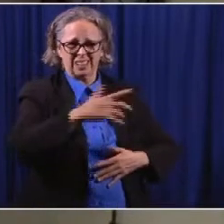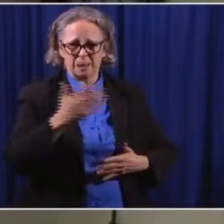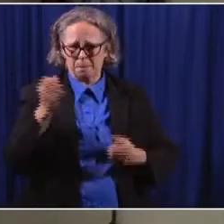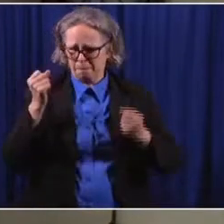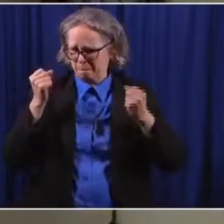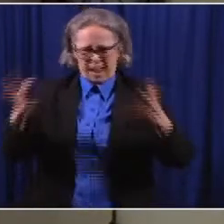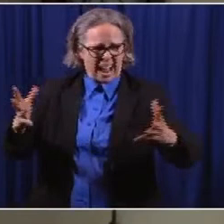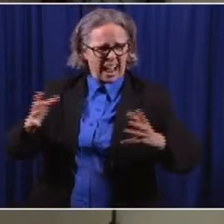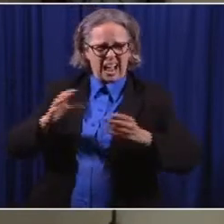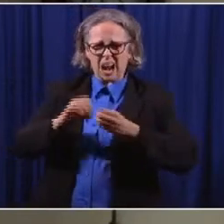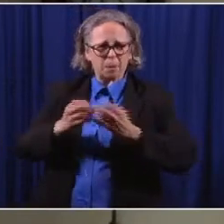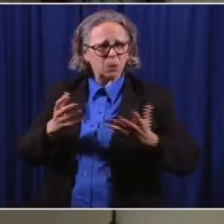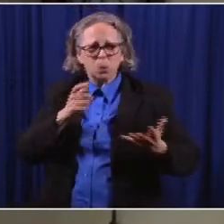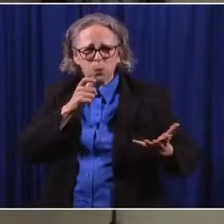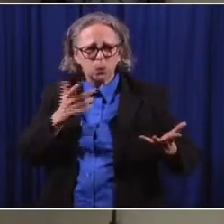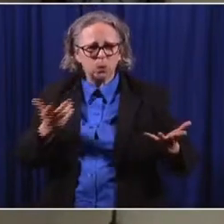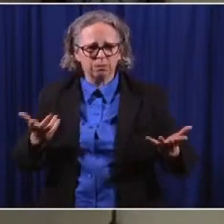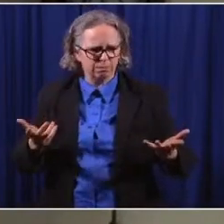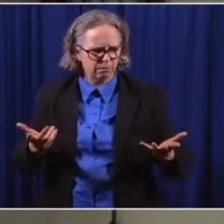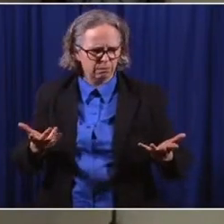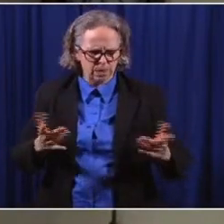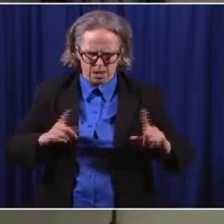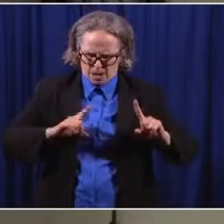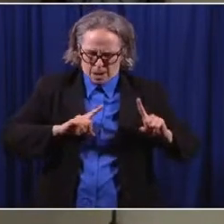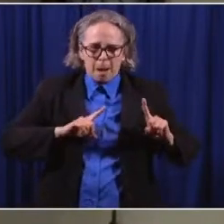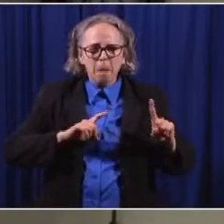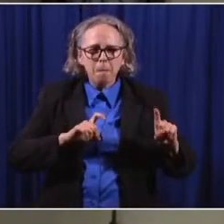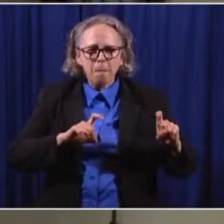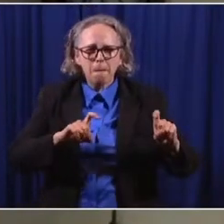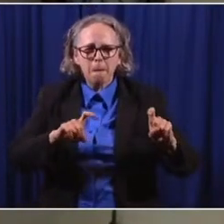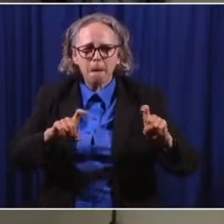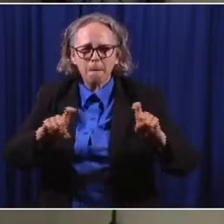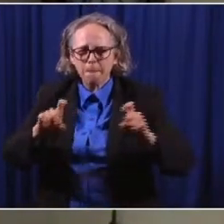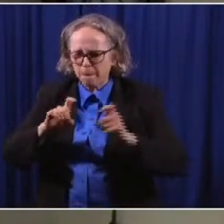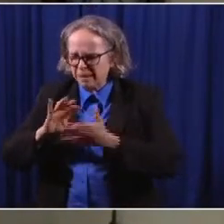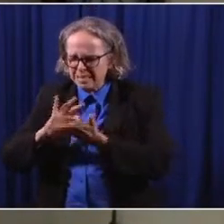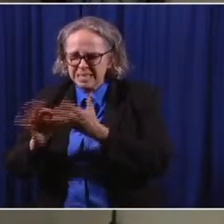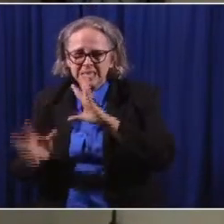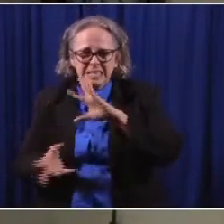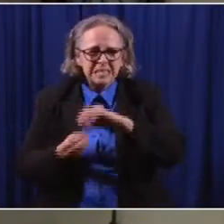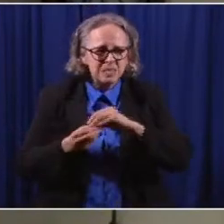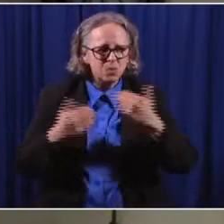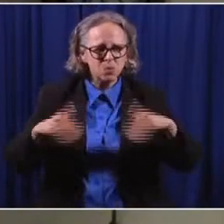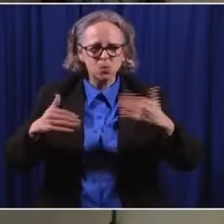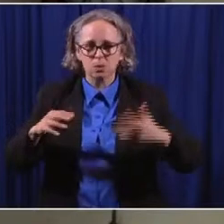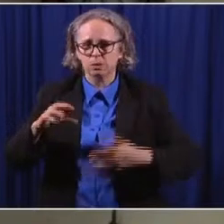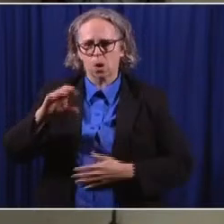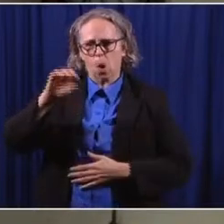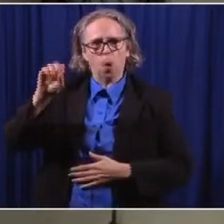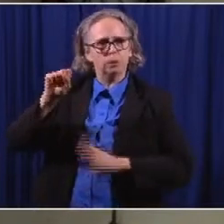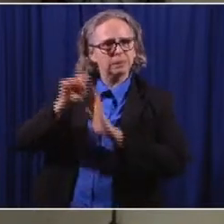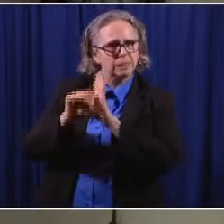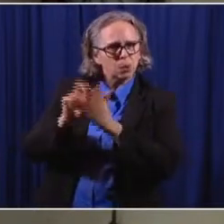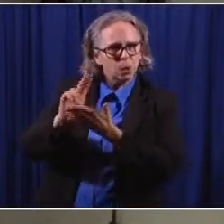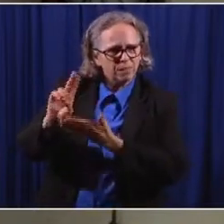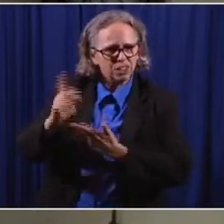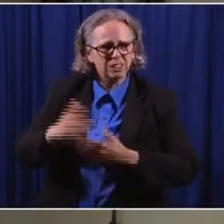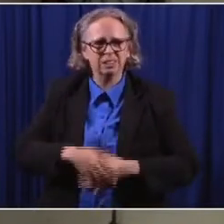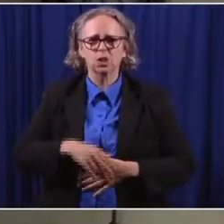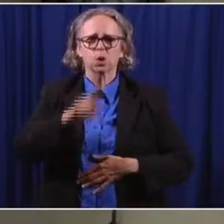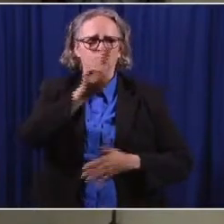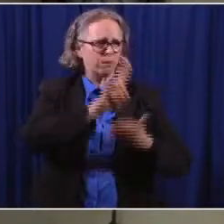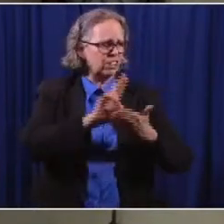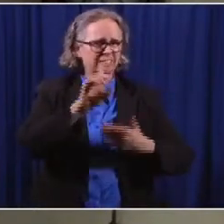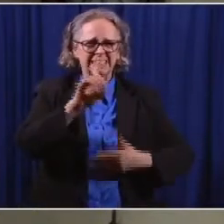to go test. If Ohio State or University of Dayton or if Miami or Wittenberg, these are 4 schools that we